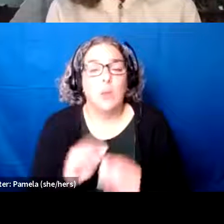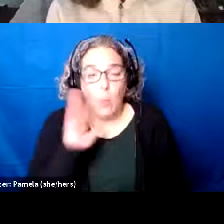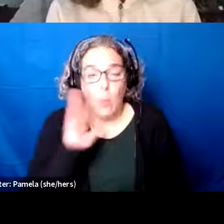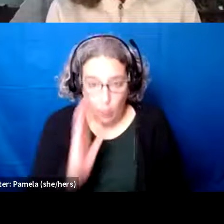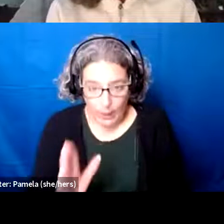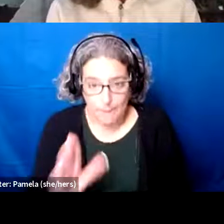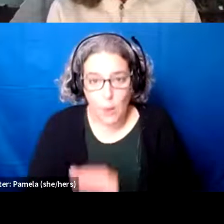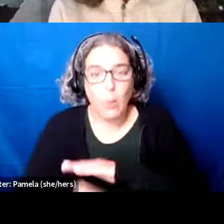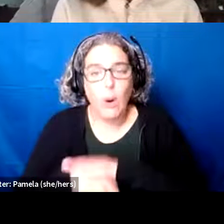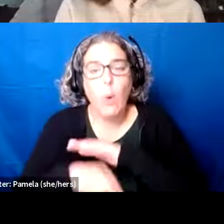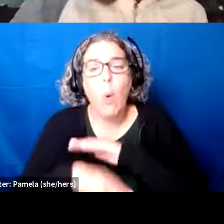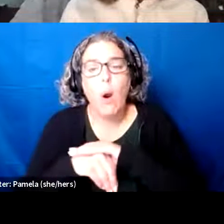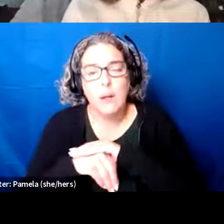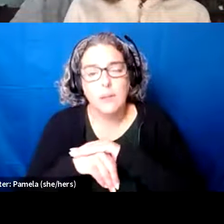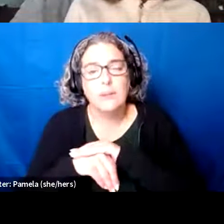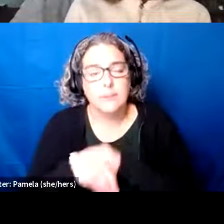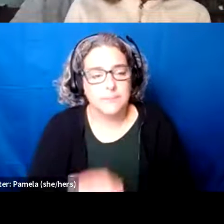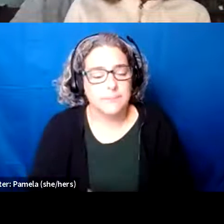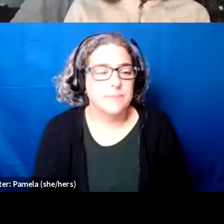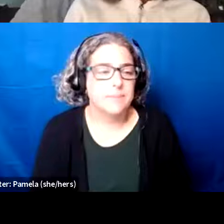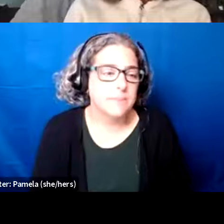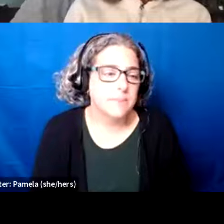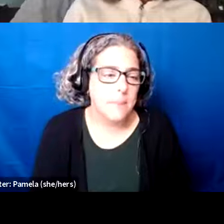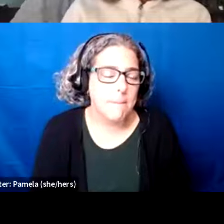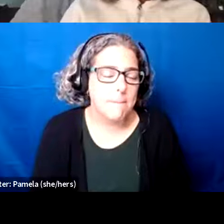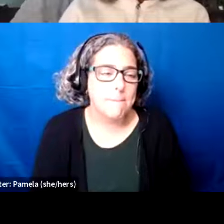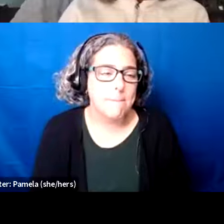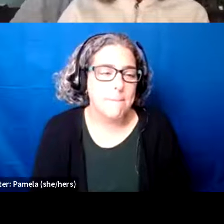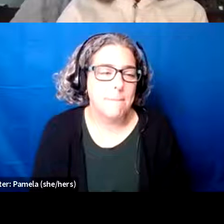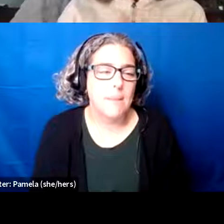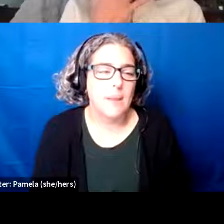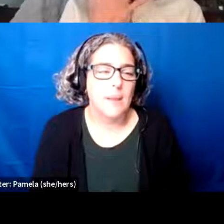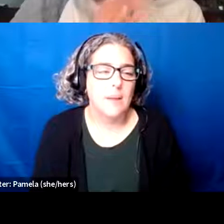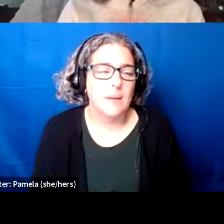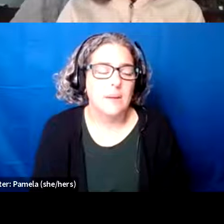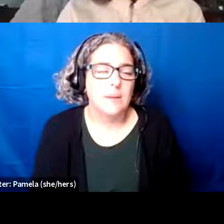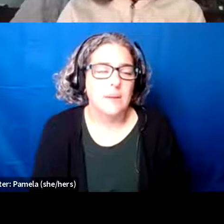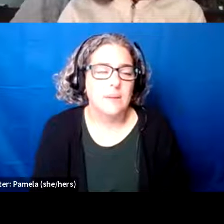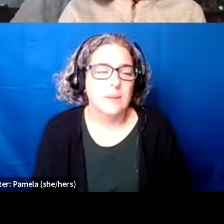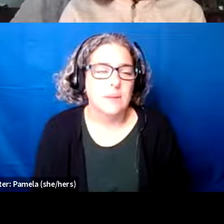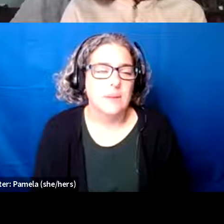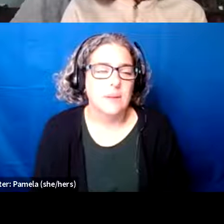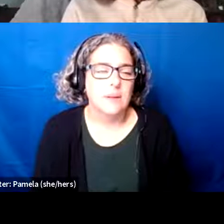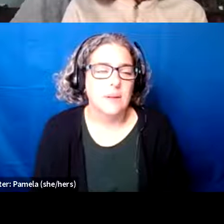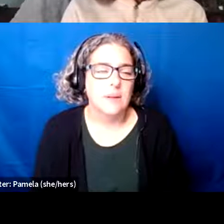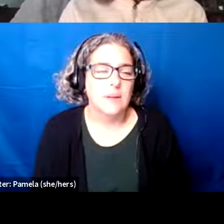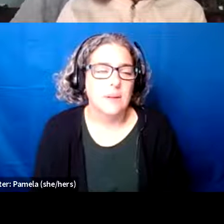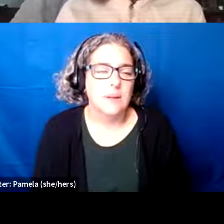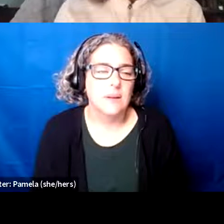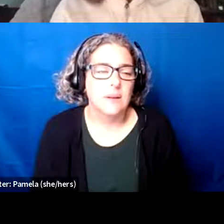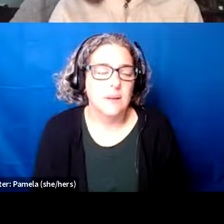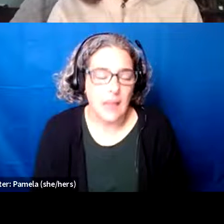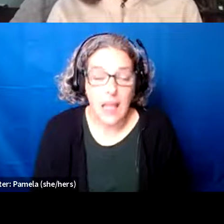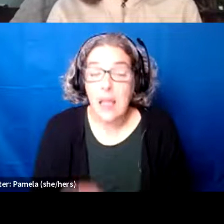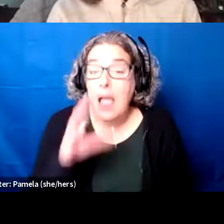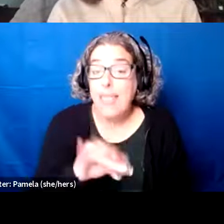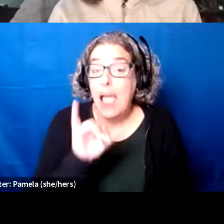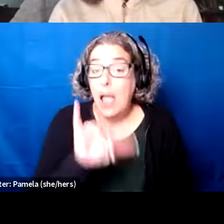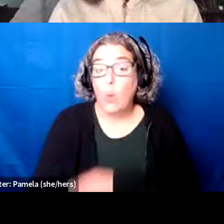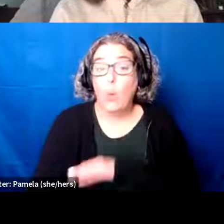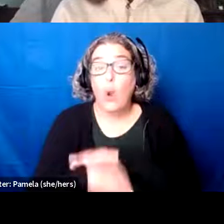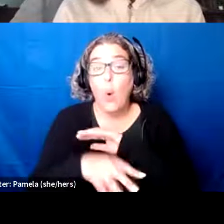this whole episode today. and we will be putting it